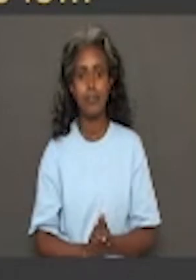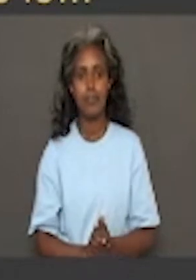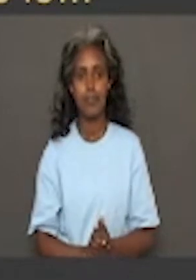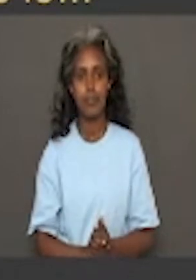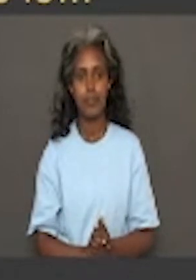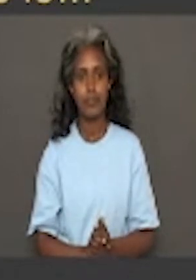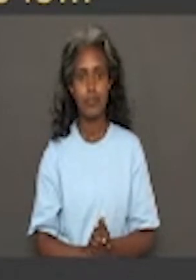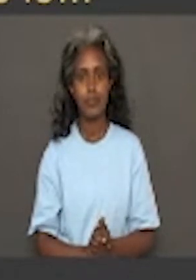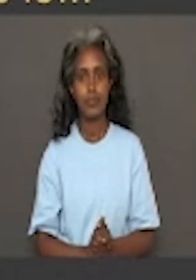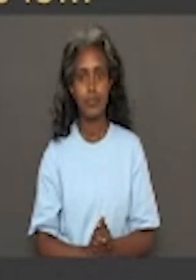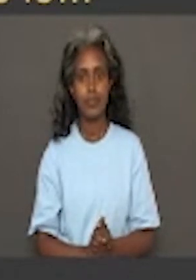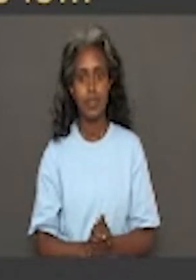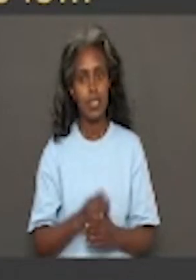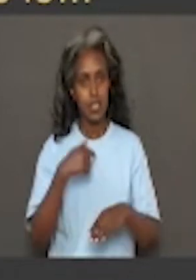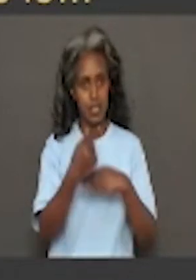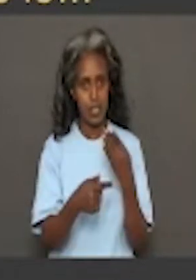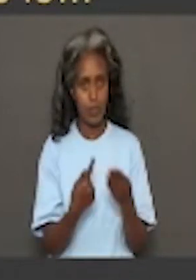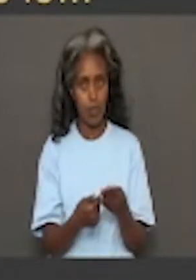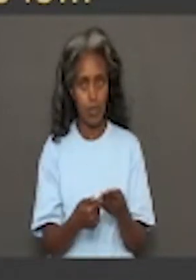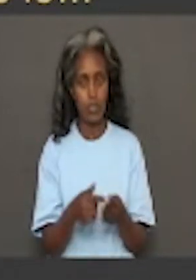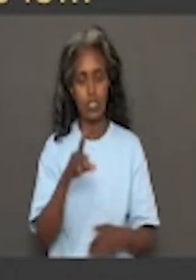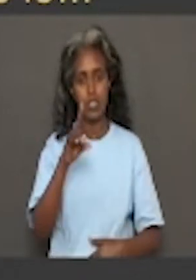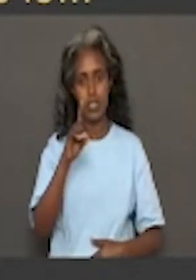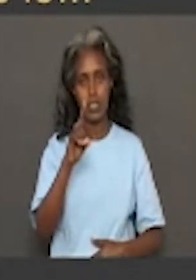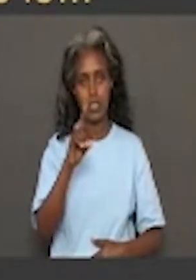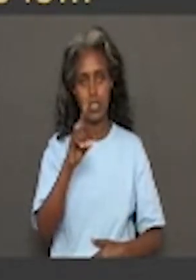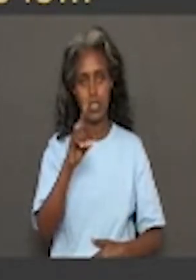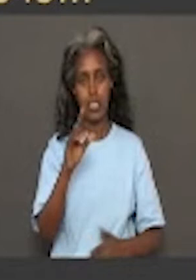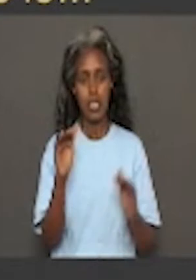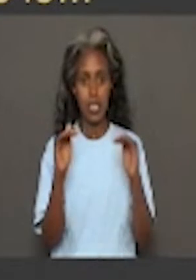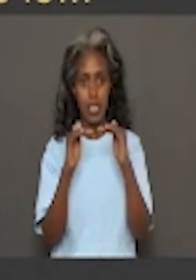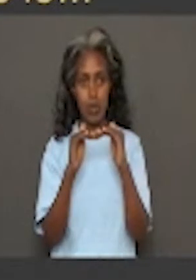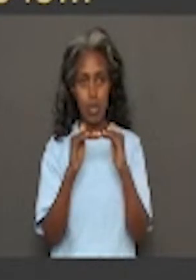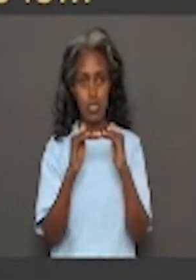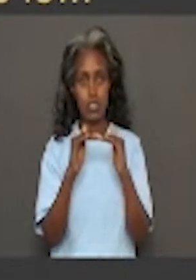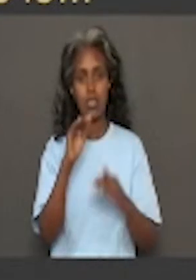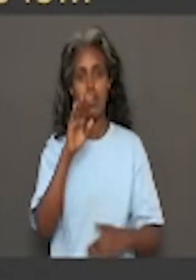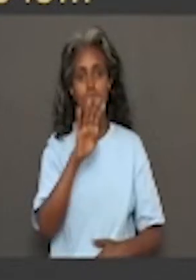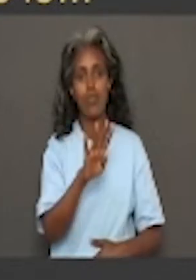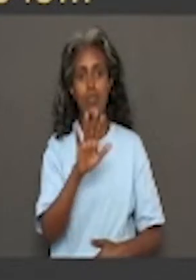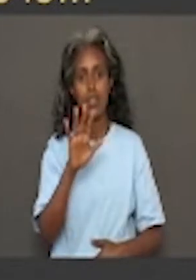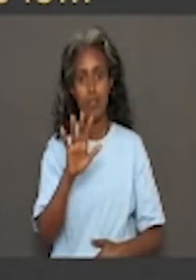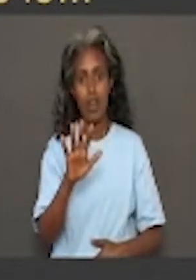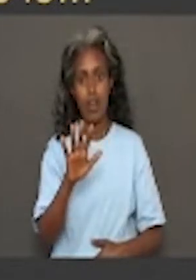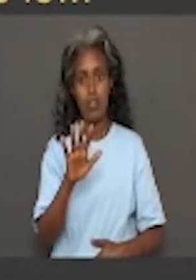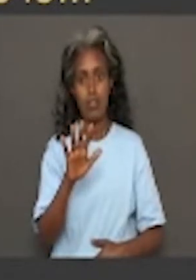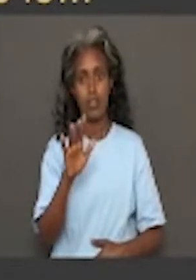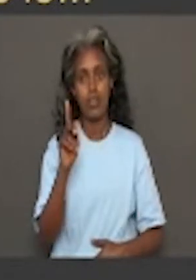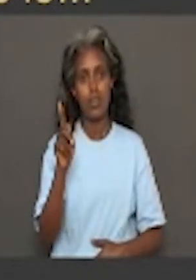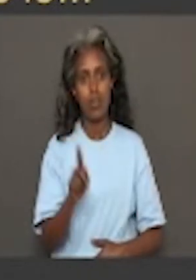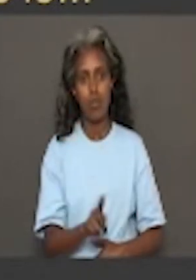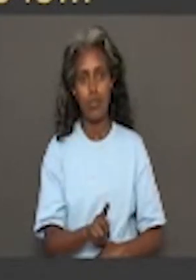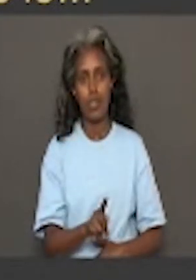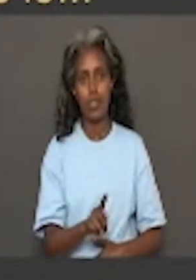45. Therefore, D equals